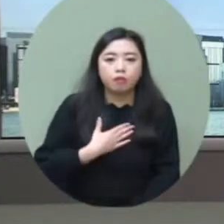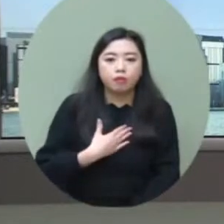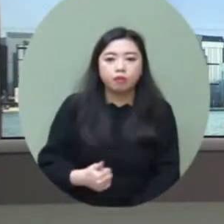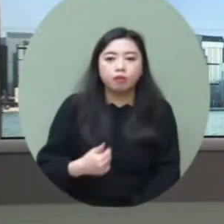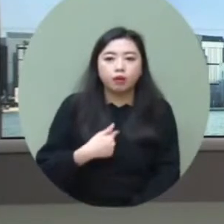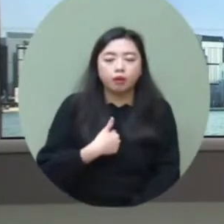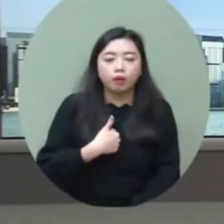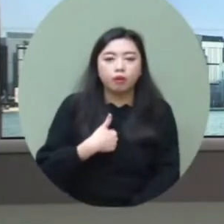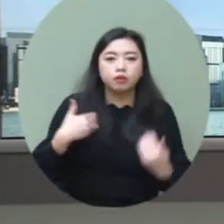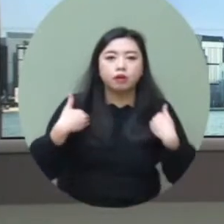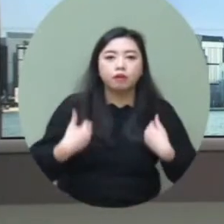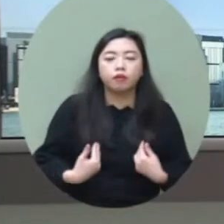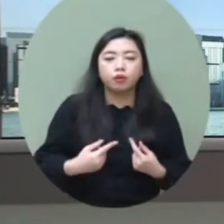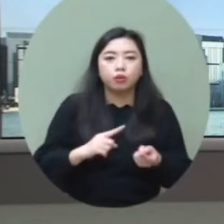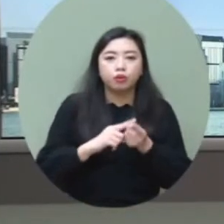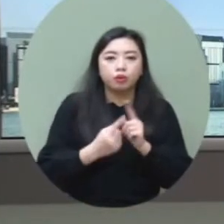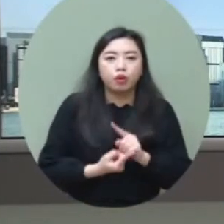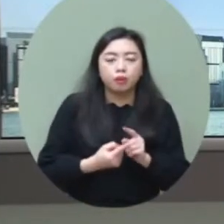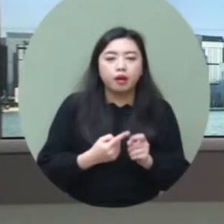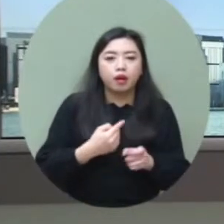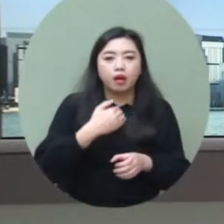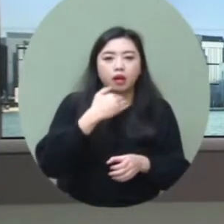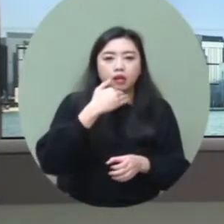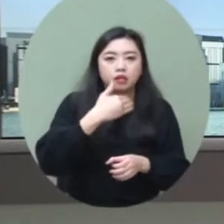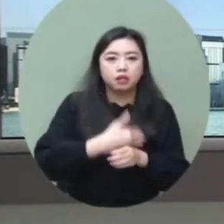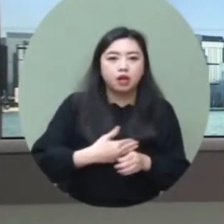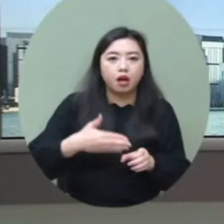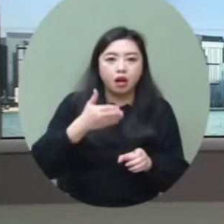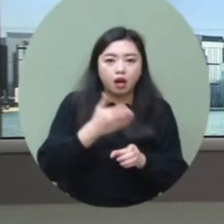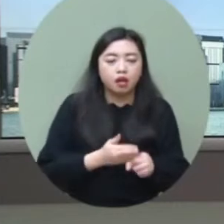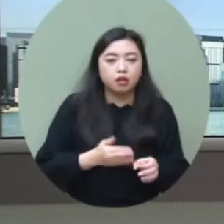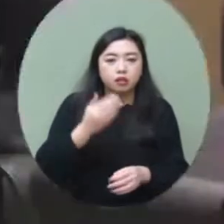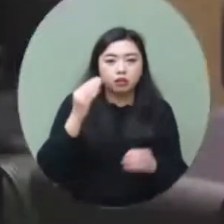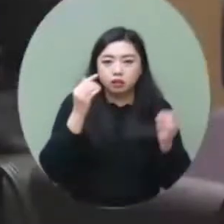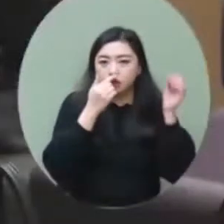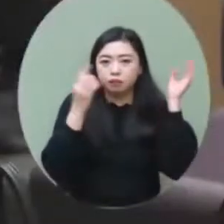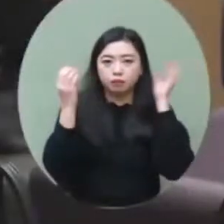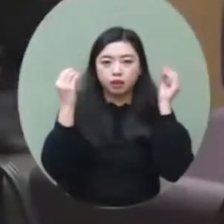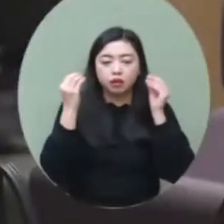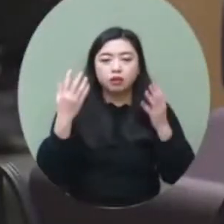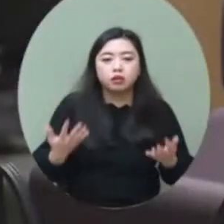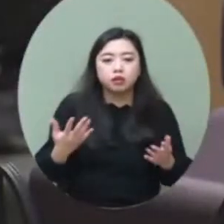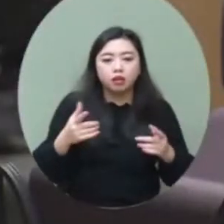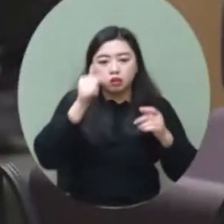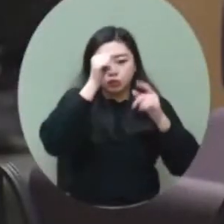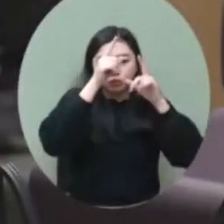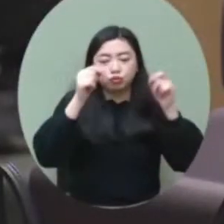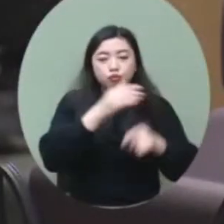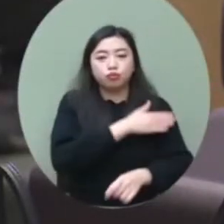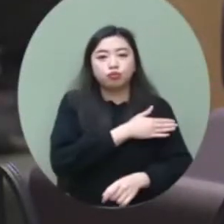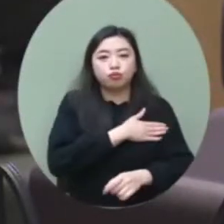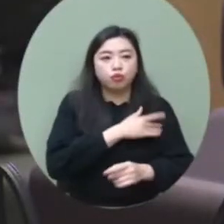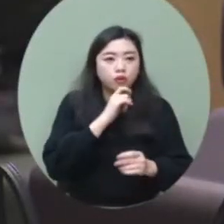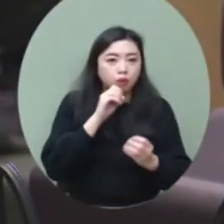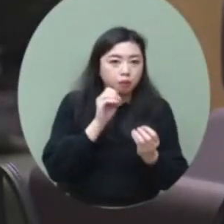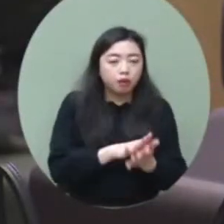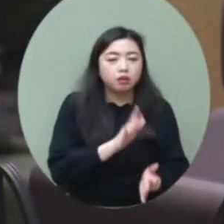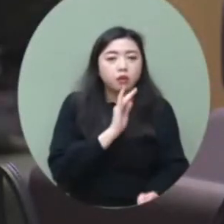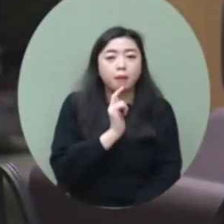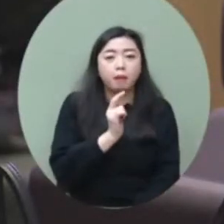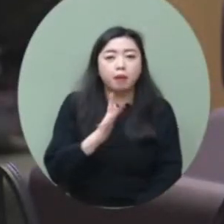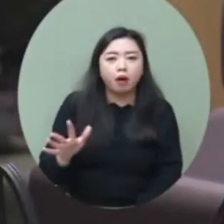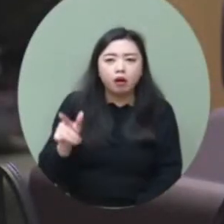The lady in black. Hi, I'm from Orange News. As of today, more than 800 healthcare